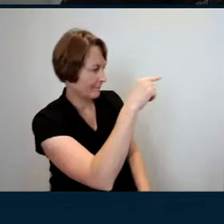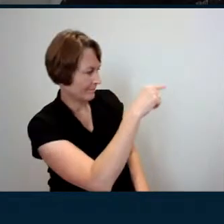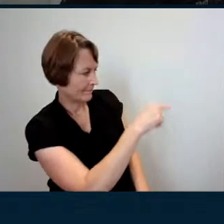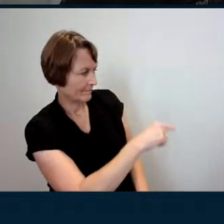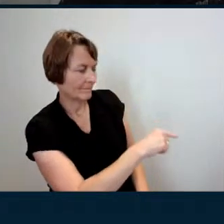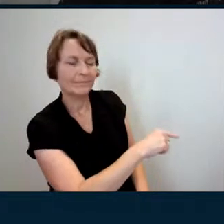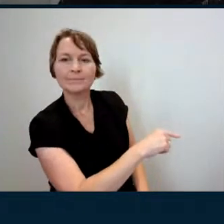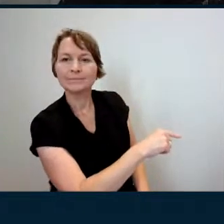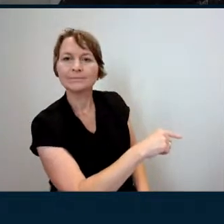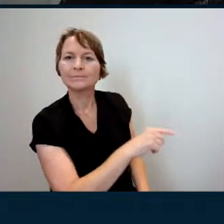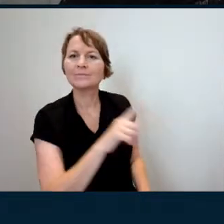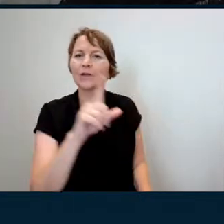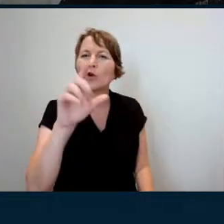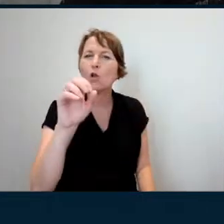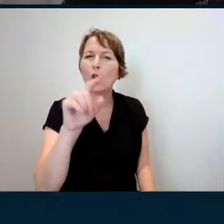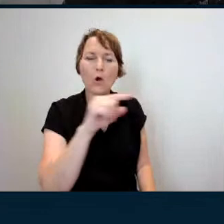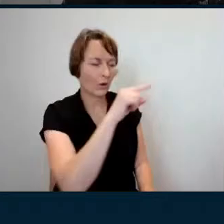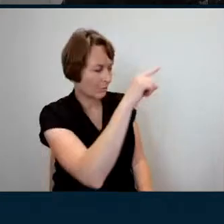actually happens.